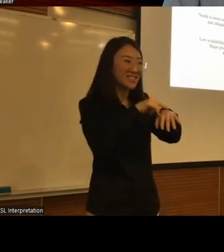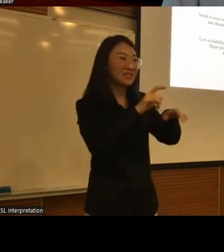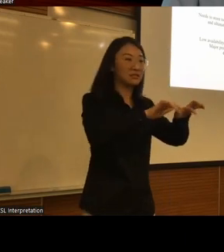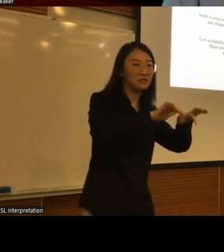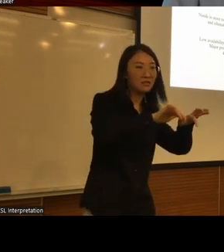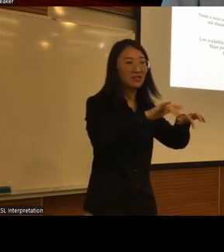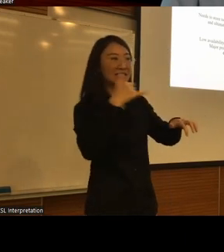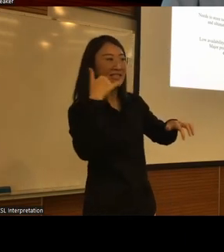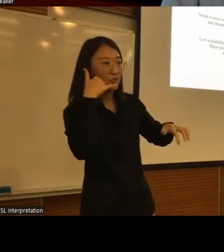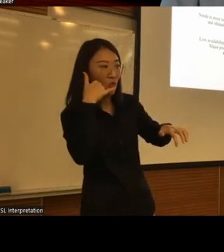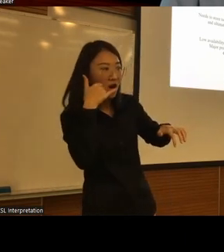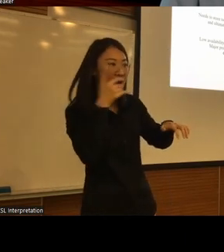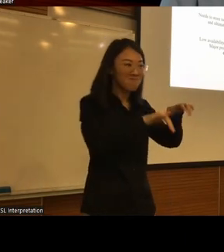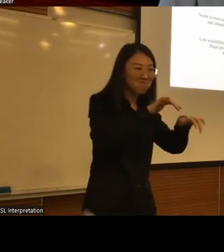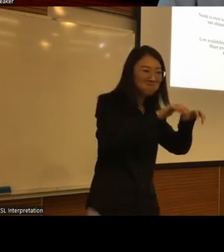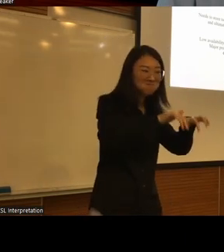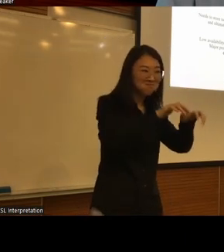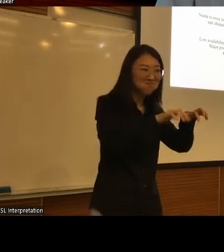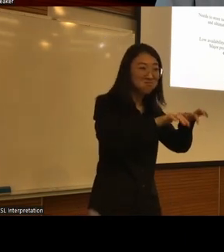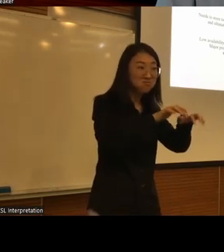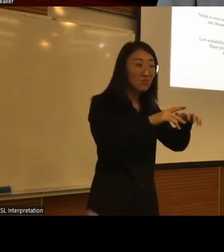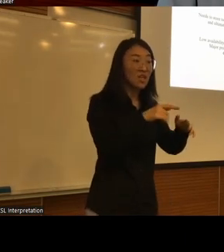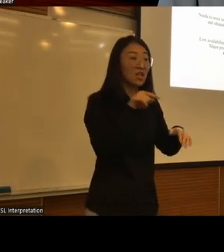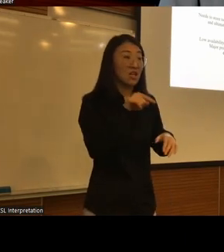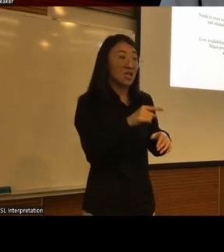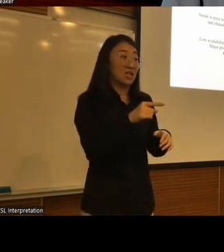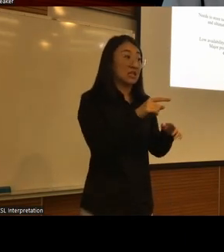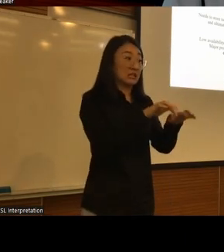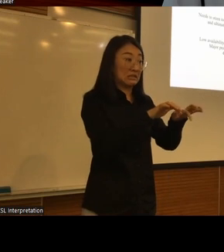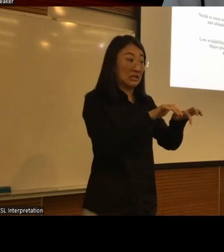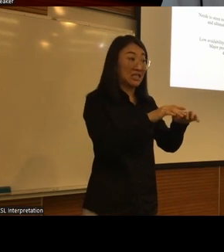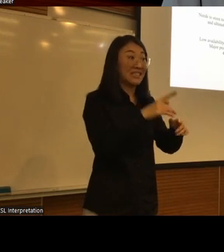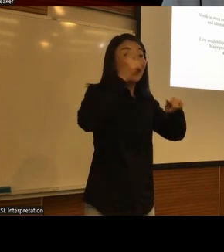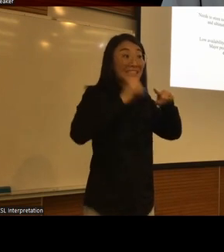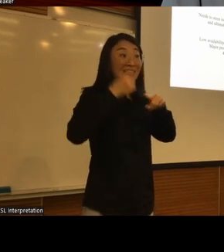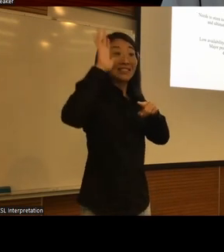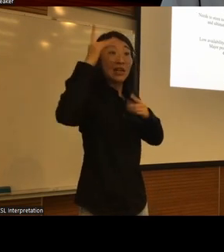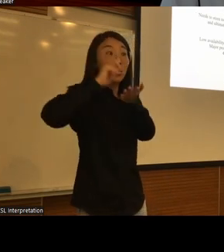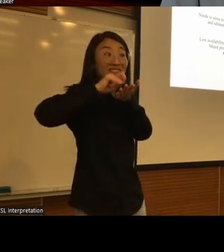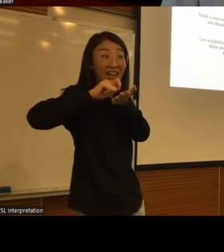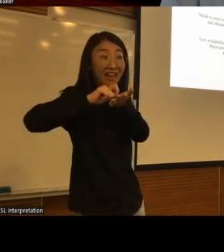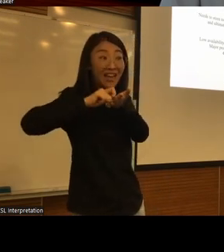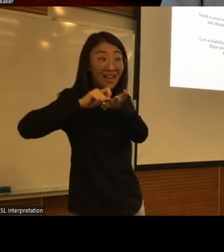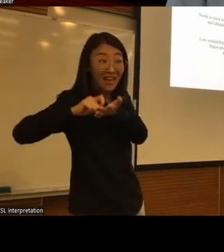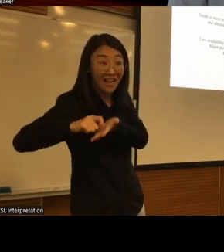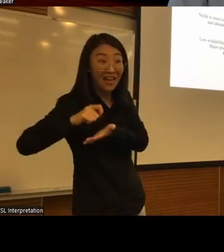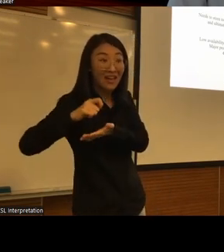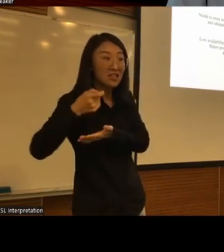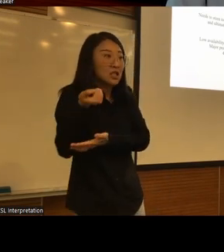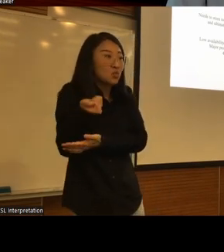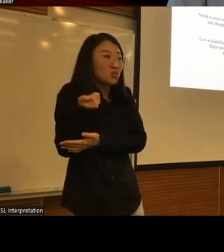that, how often do you actually write in Chinese characters manually?